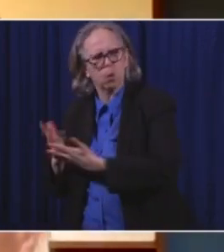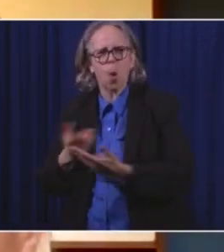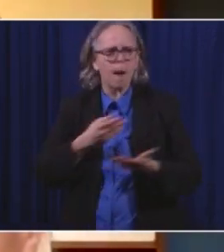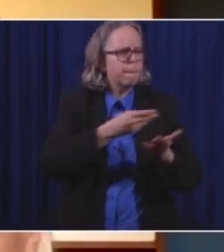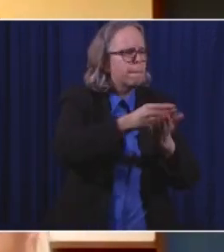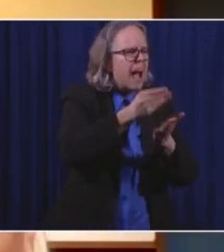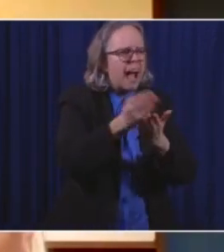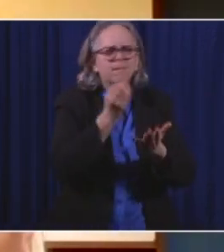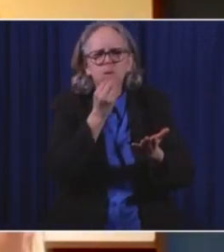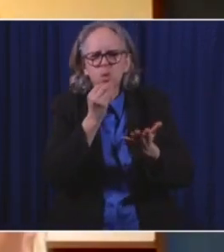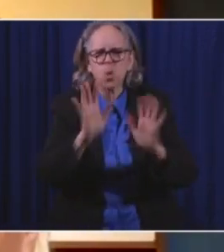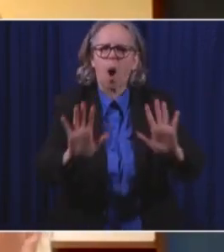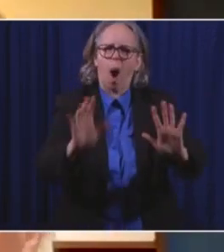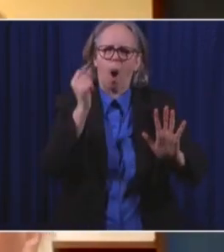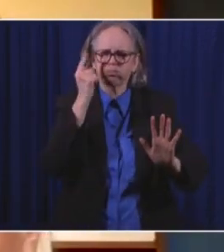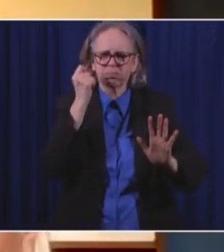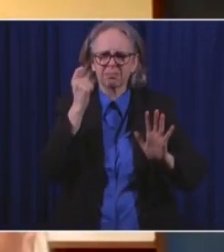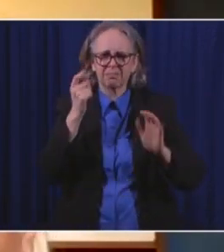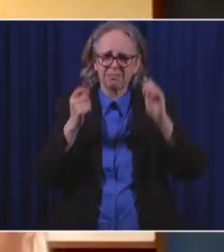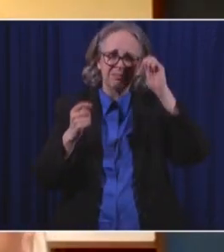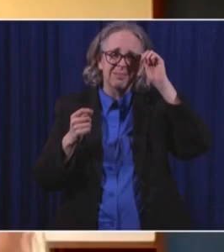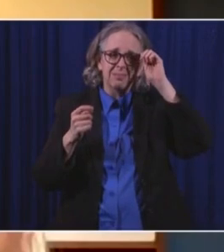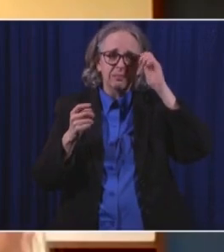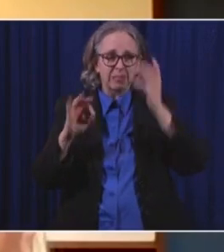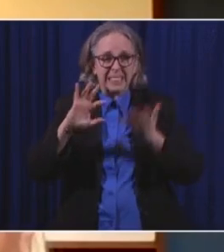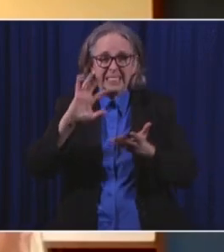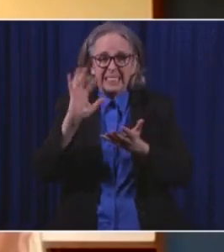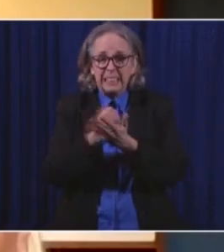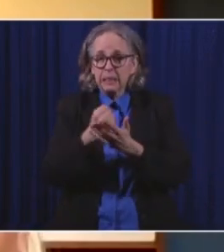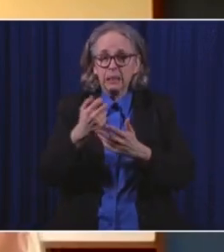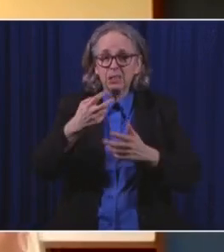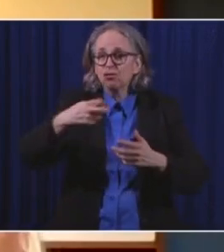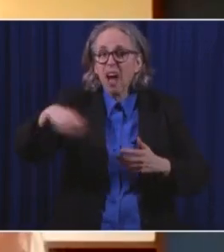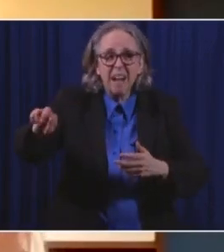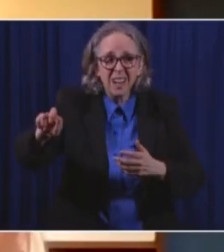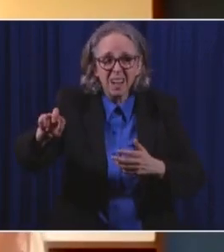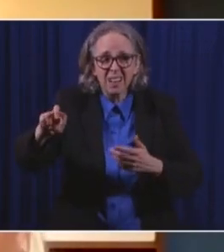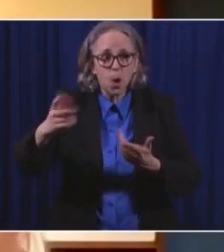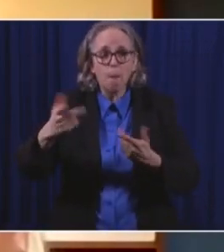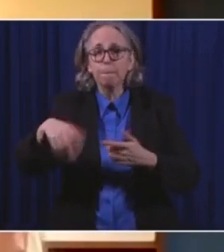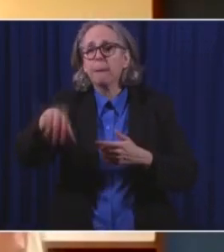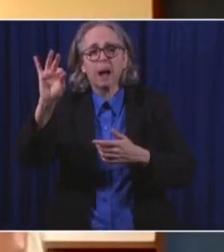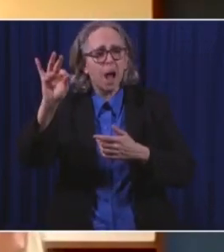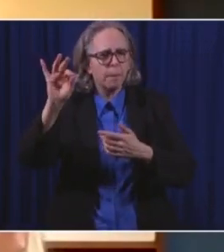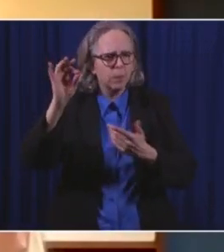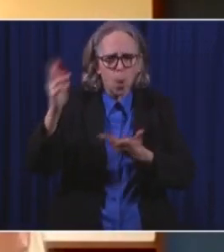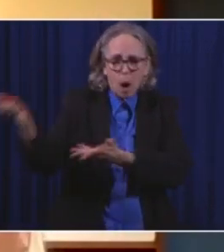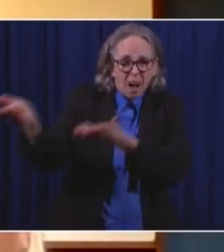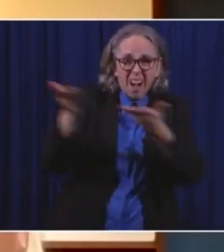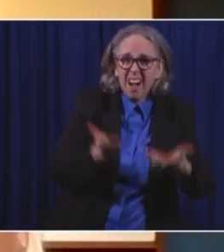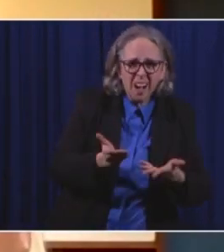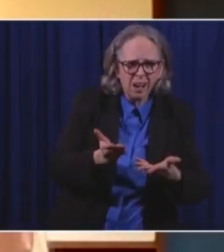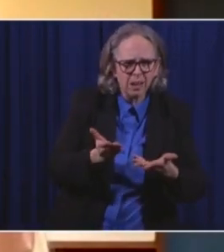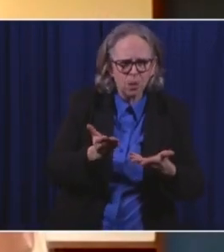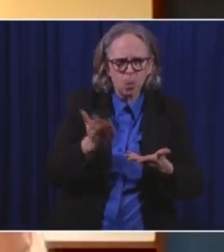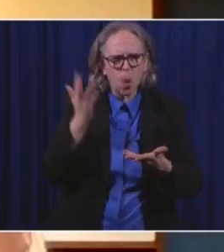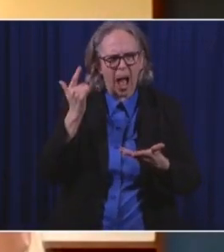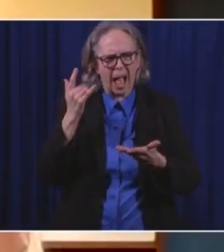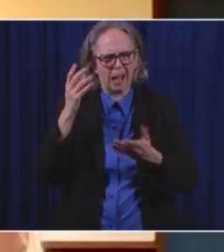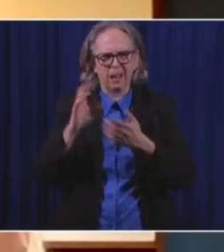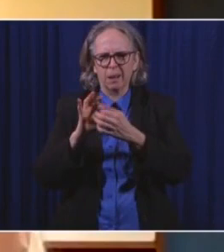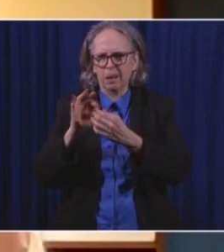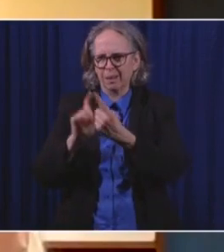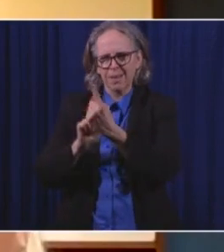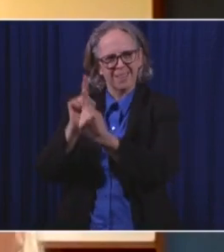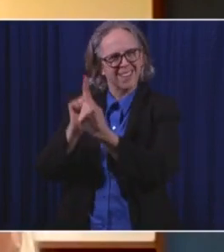the drive-through services, pickup services, delivery services to limit face-to-face contacts so we can